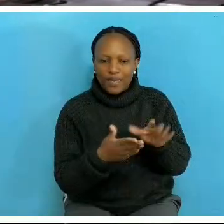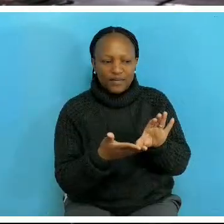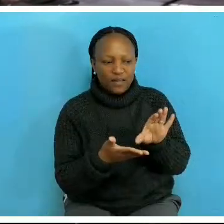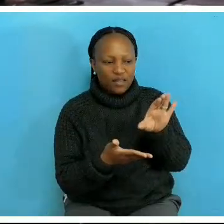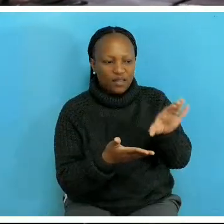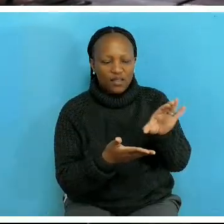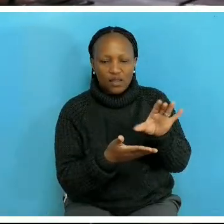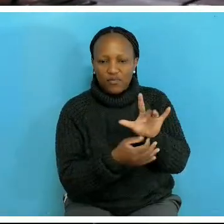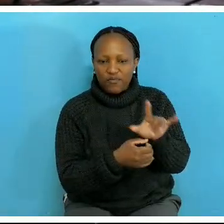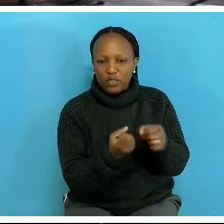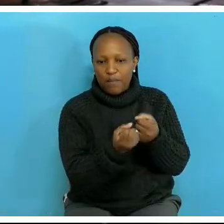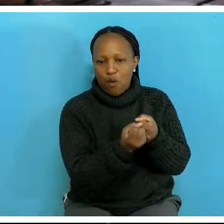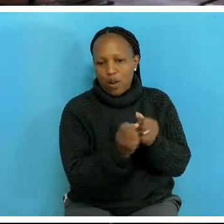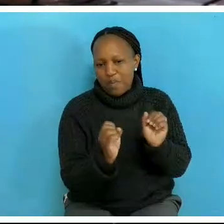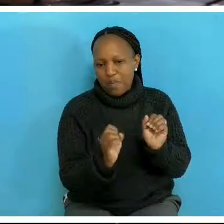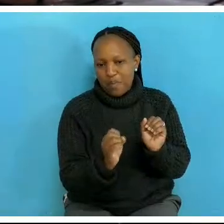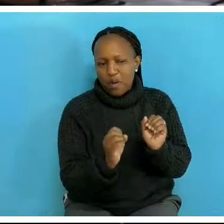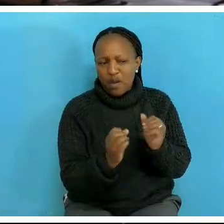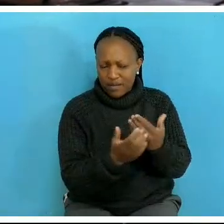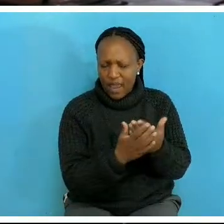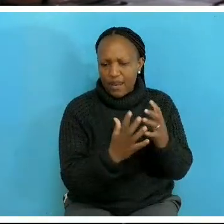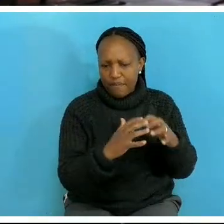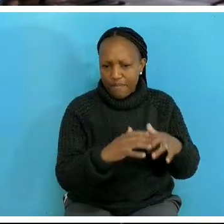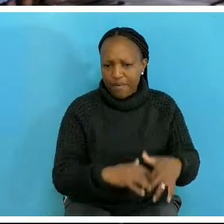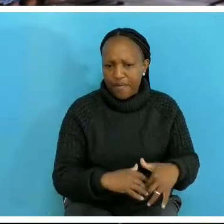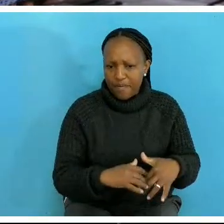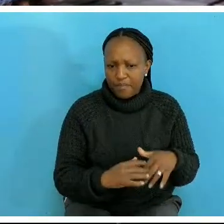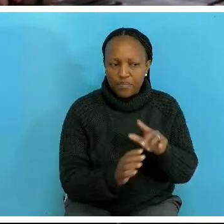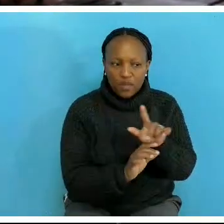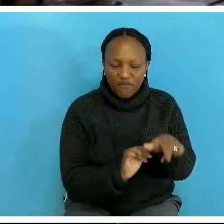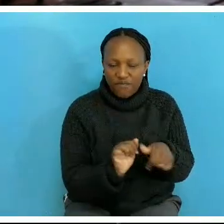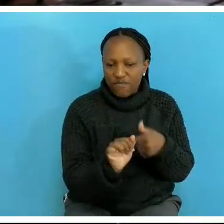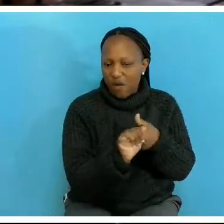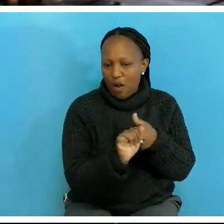township economic development. And there's no follow-ups into that